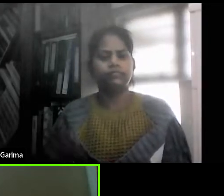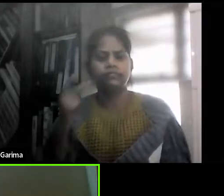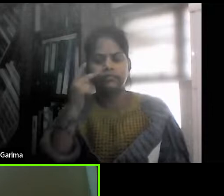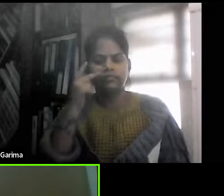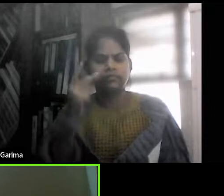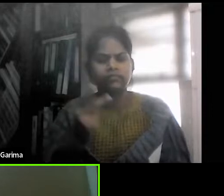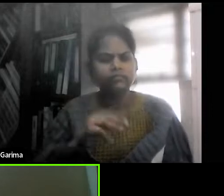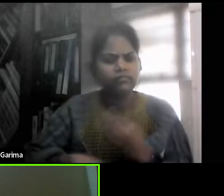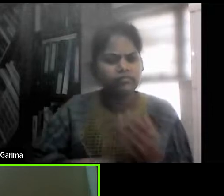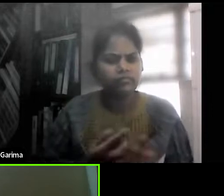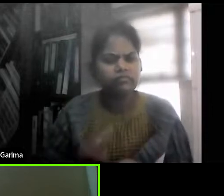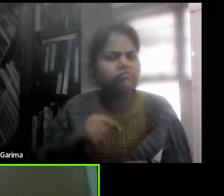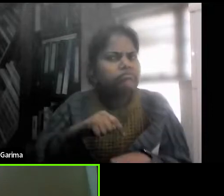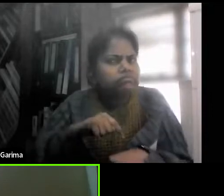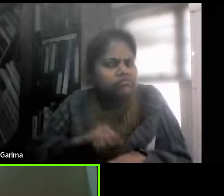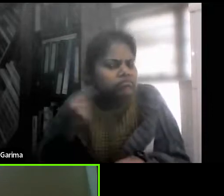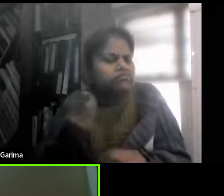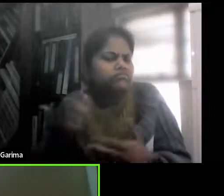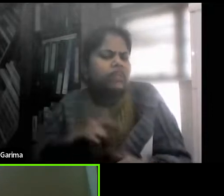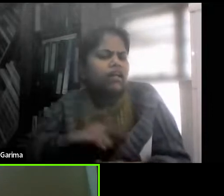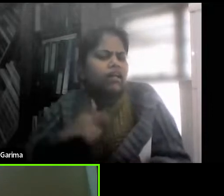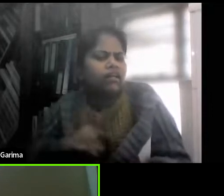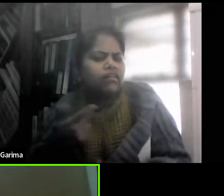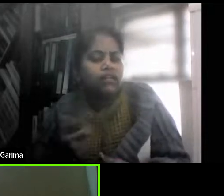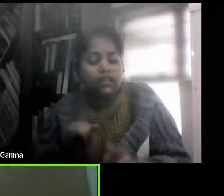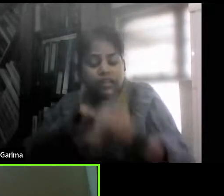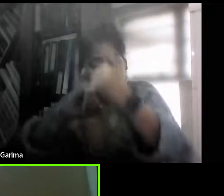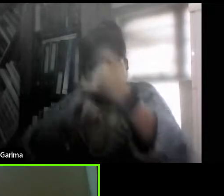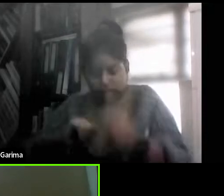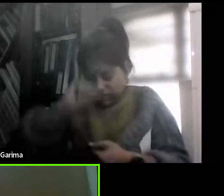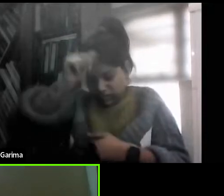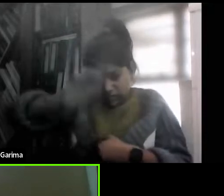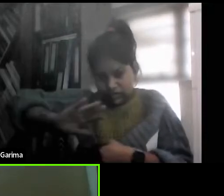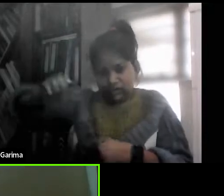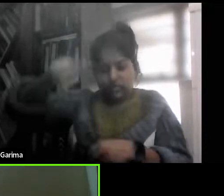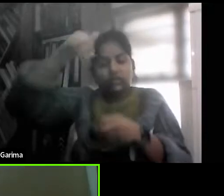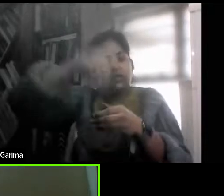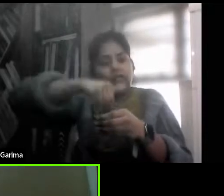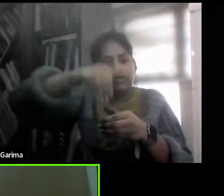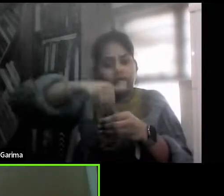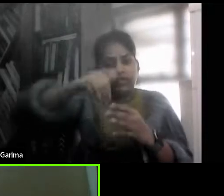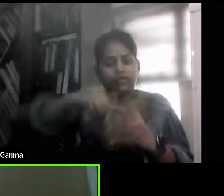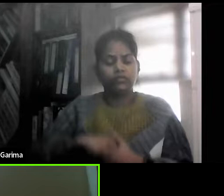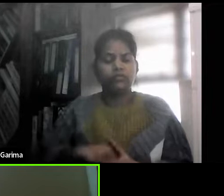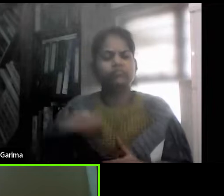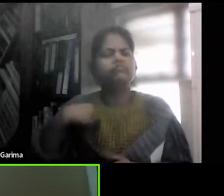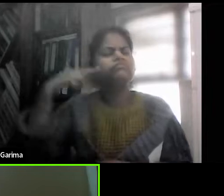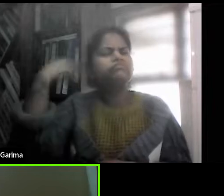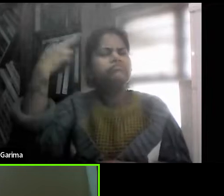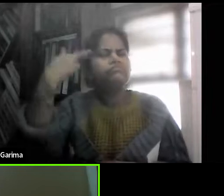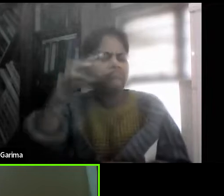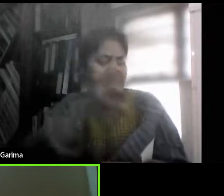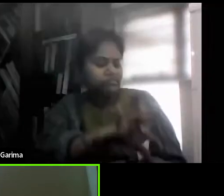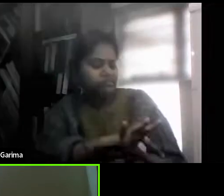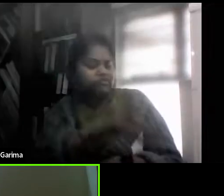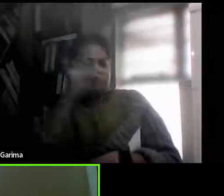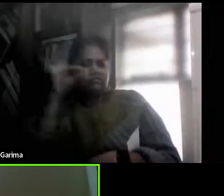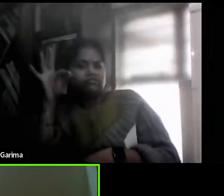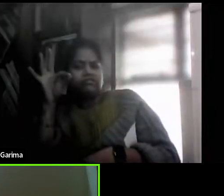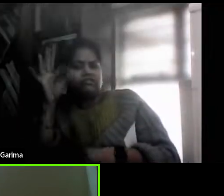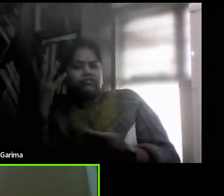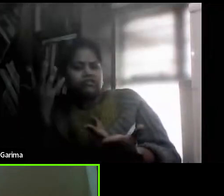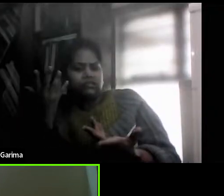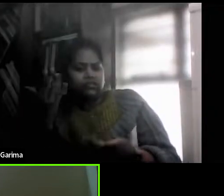didn't touch upon the South Indian context. So the reason why I've chosen